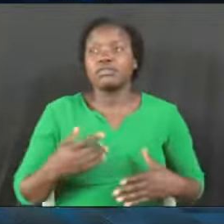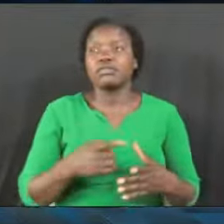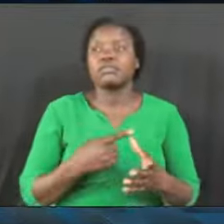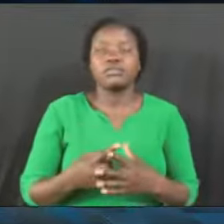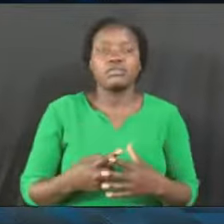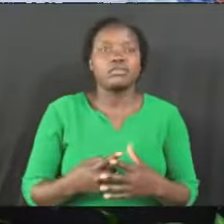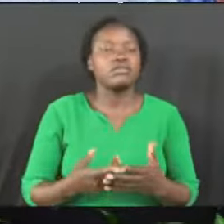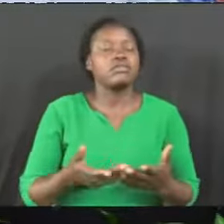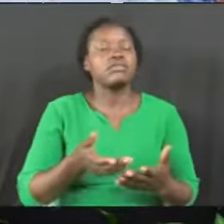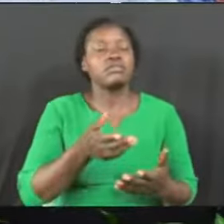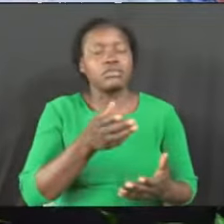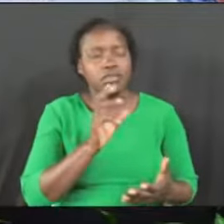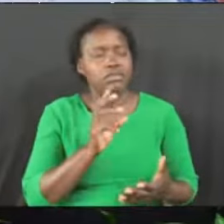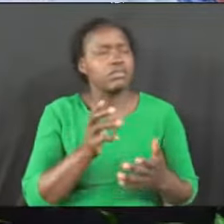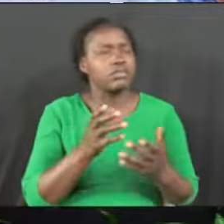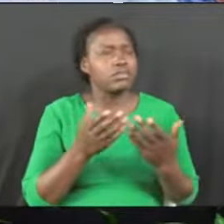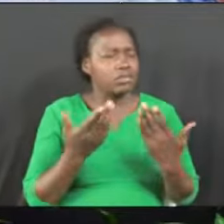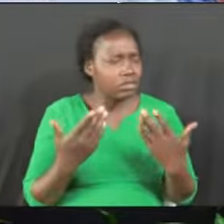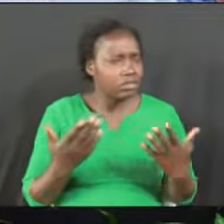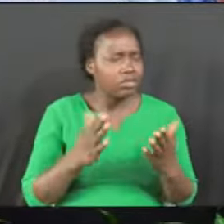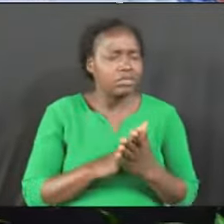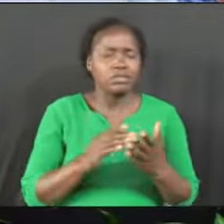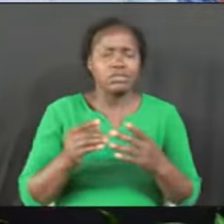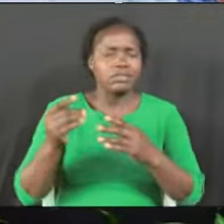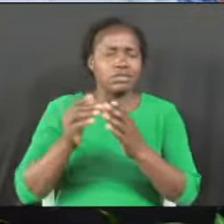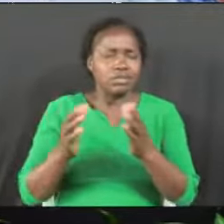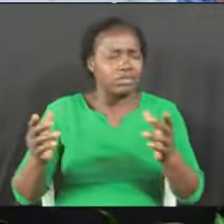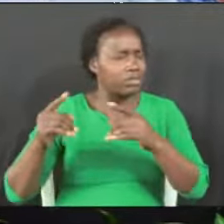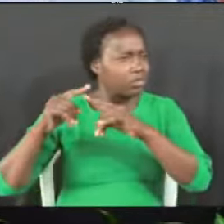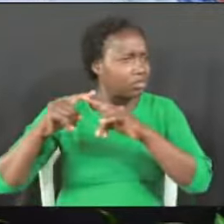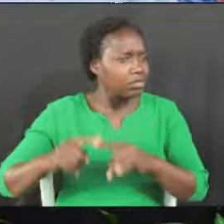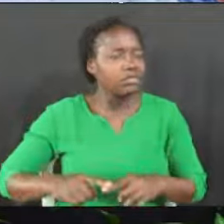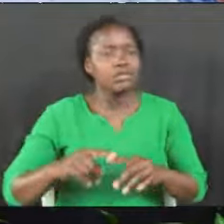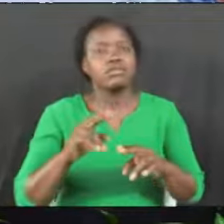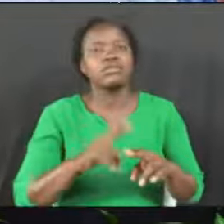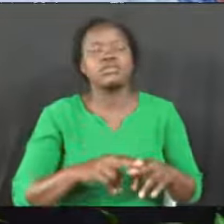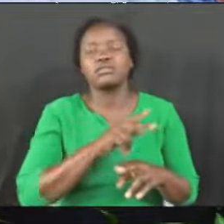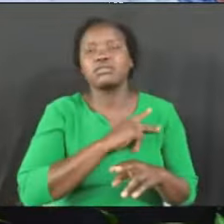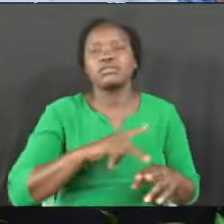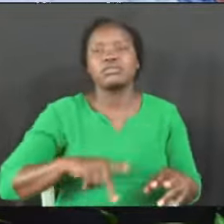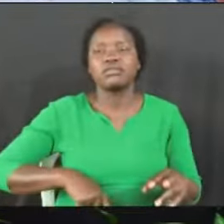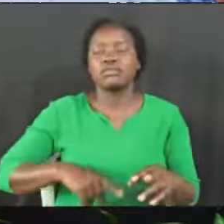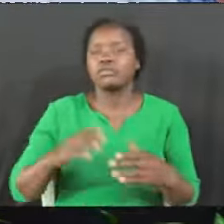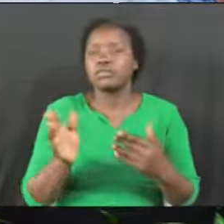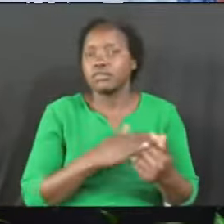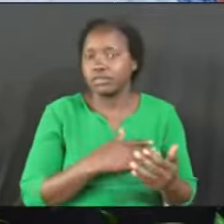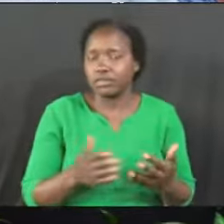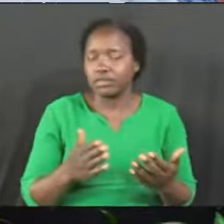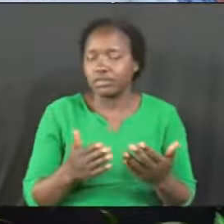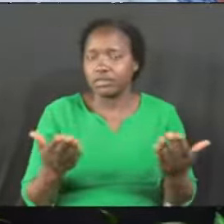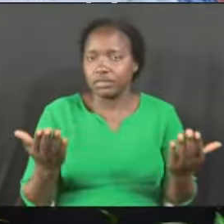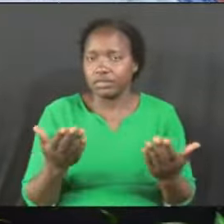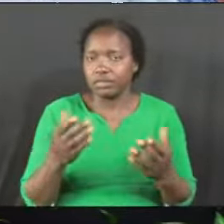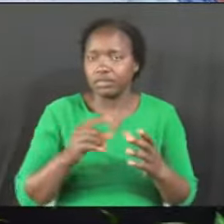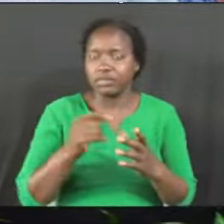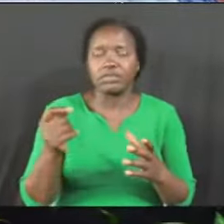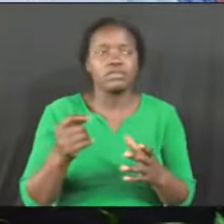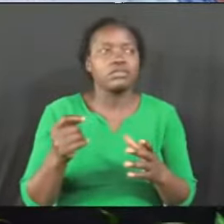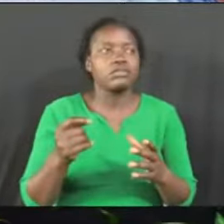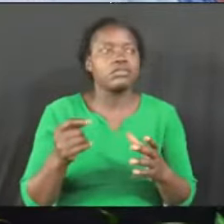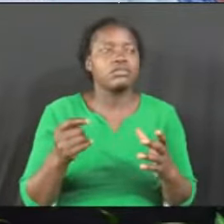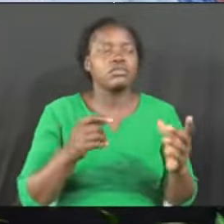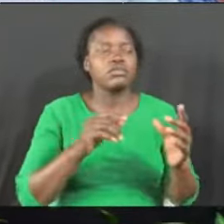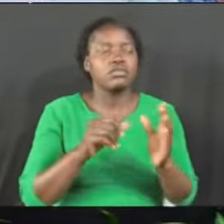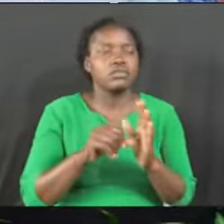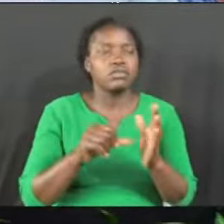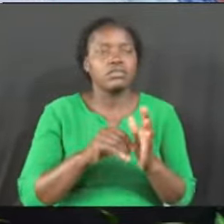water. And so there's a great dependency on the king. So whatever the quarrel is,